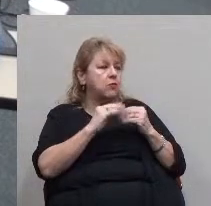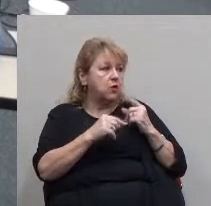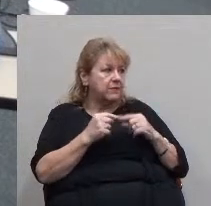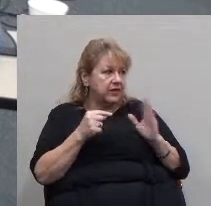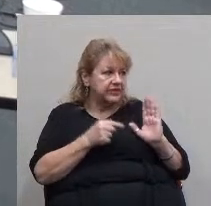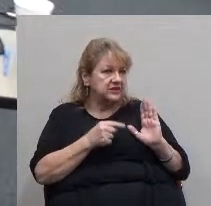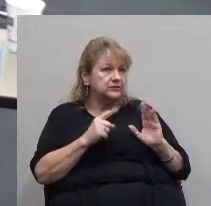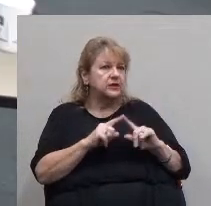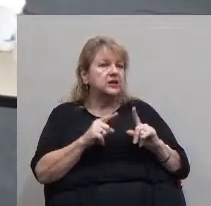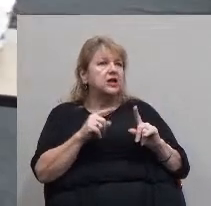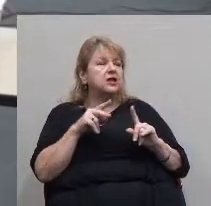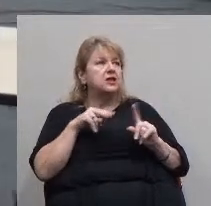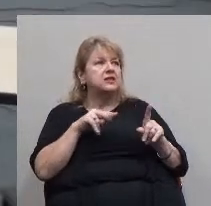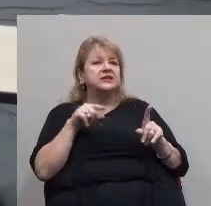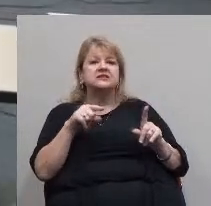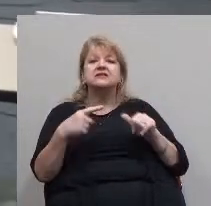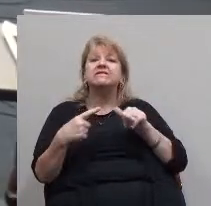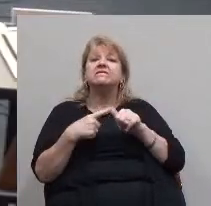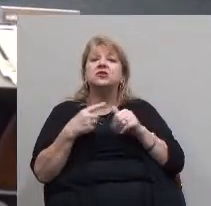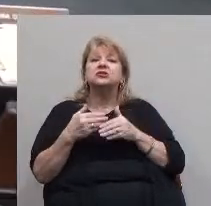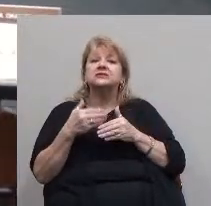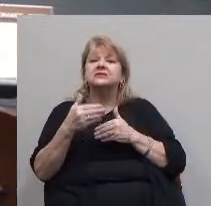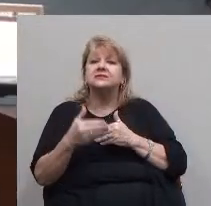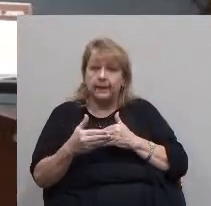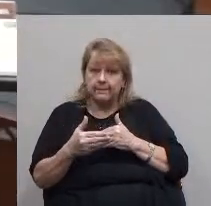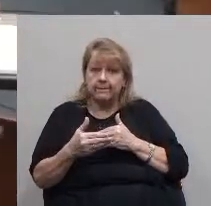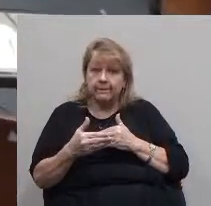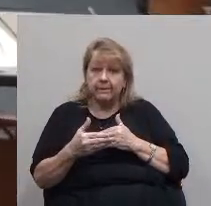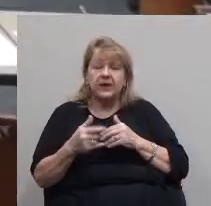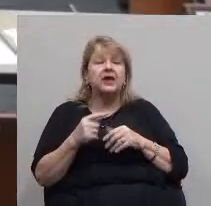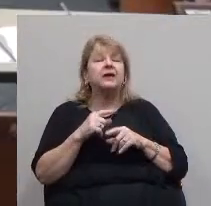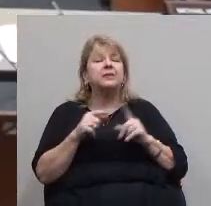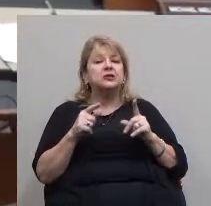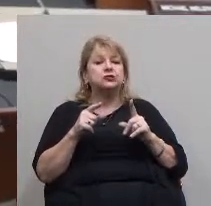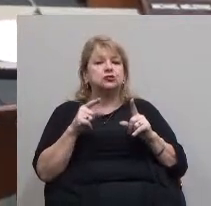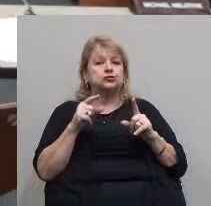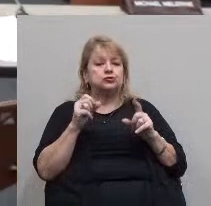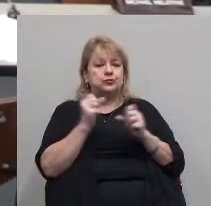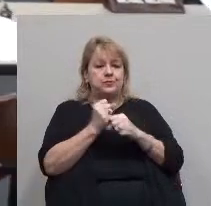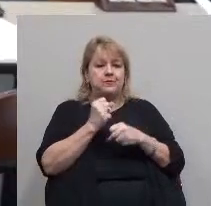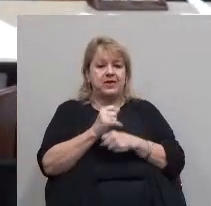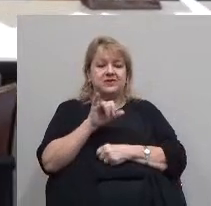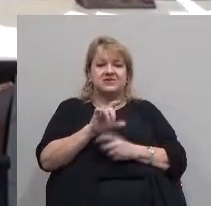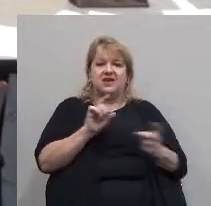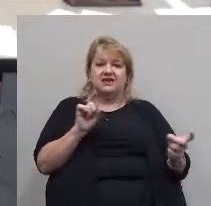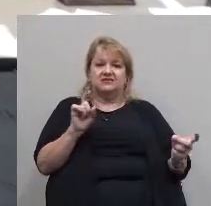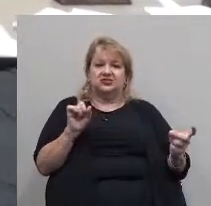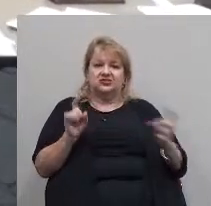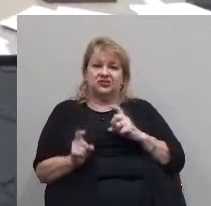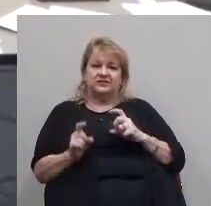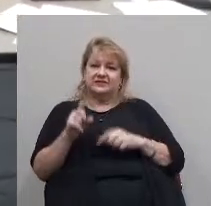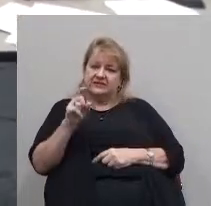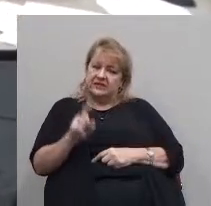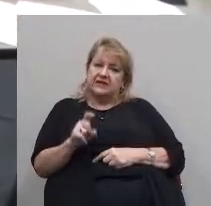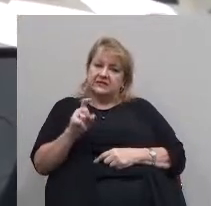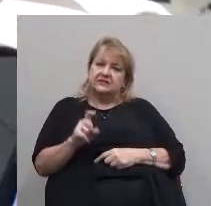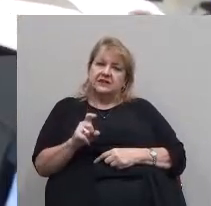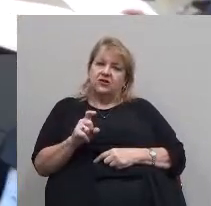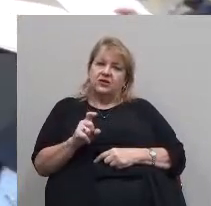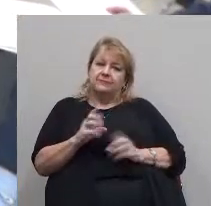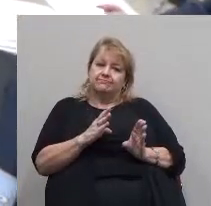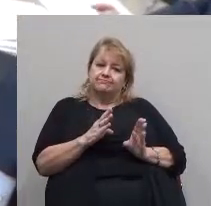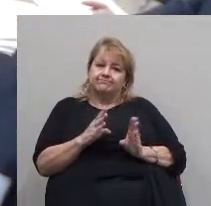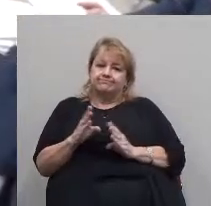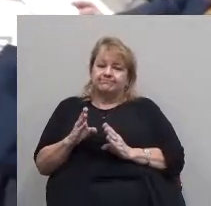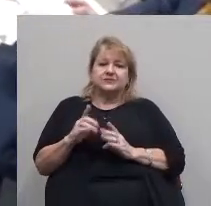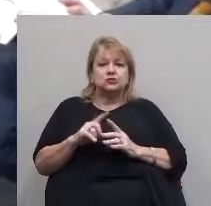is looked at as a first step, but that in order to make the shifts that are necessary to